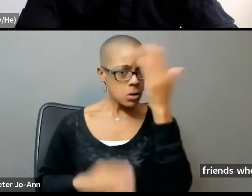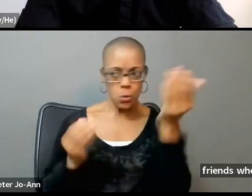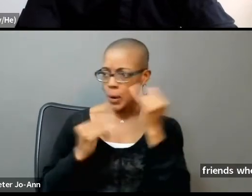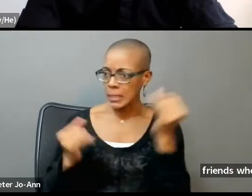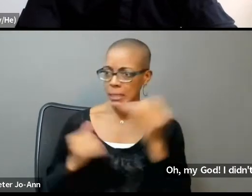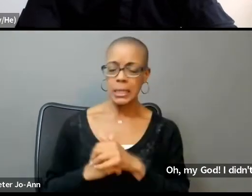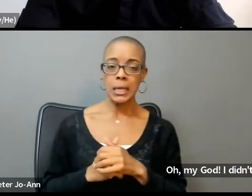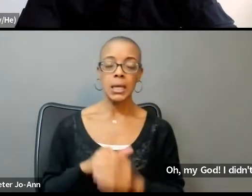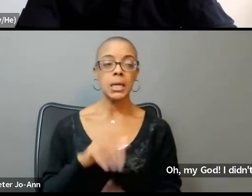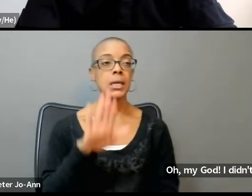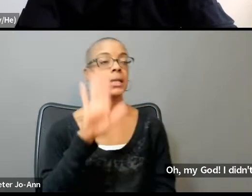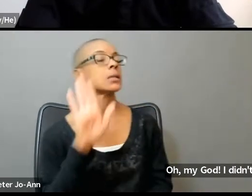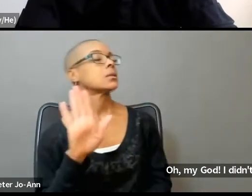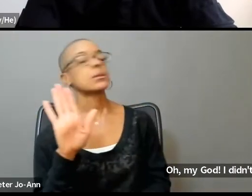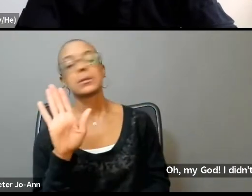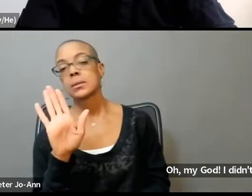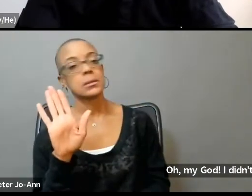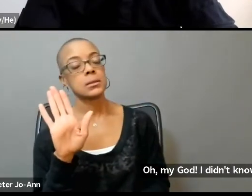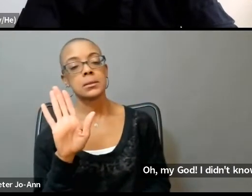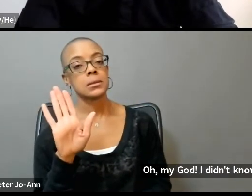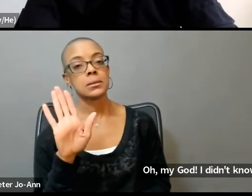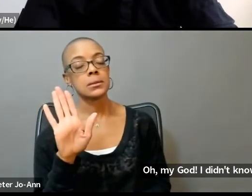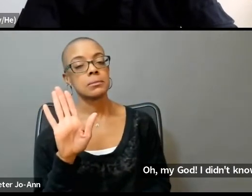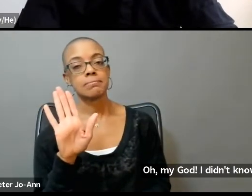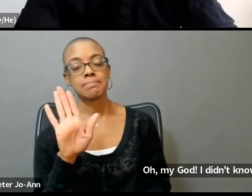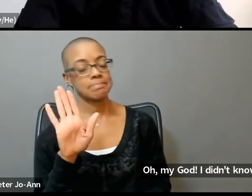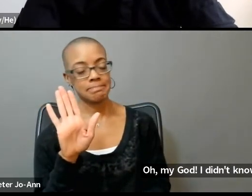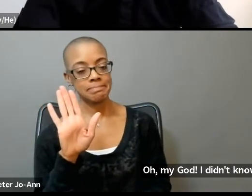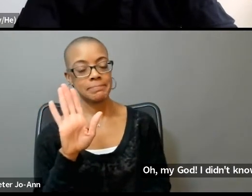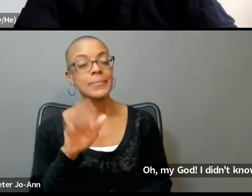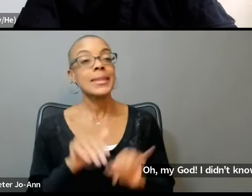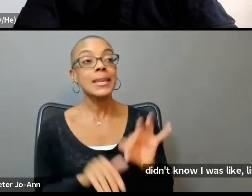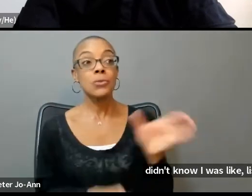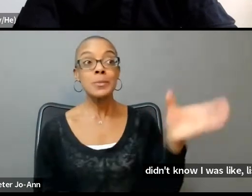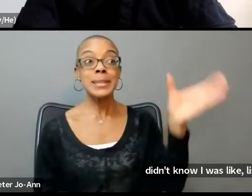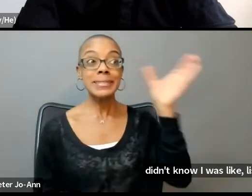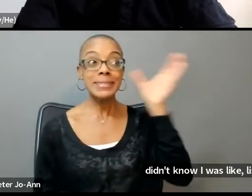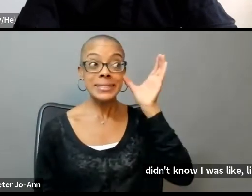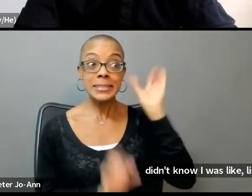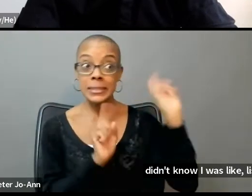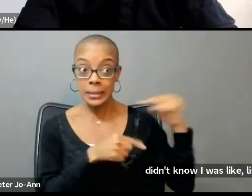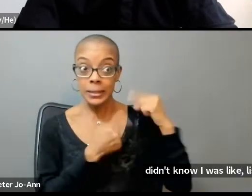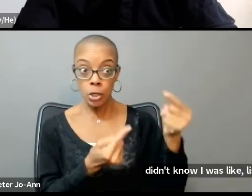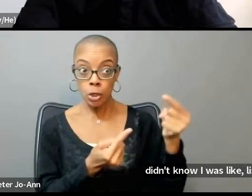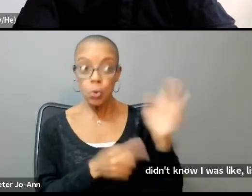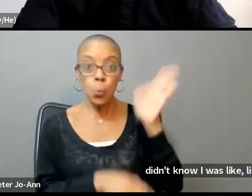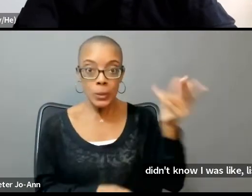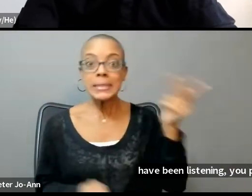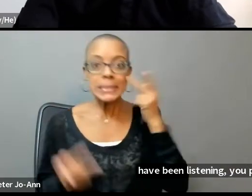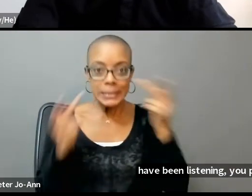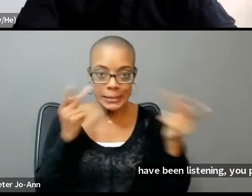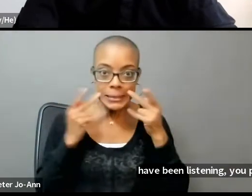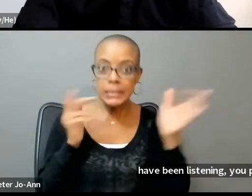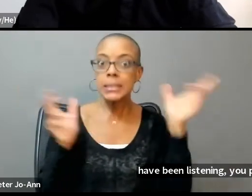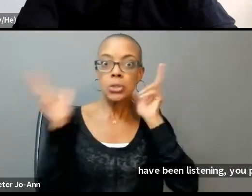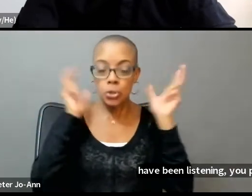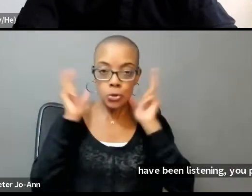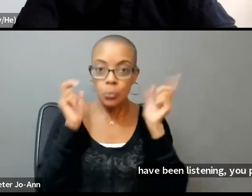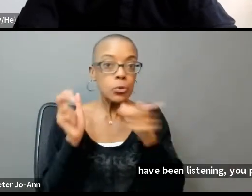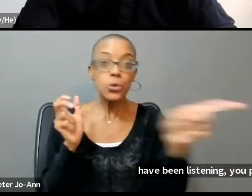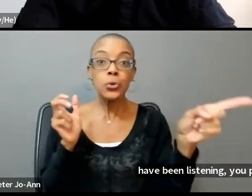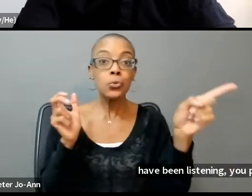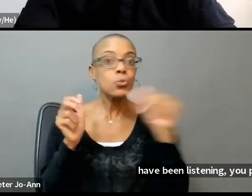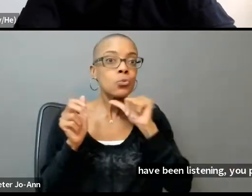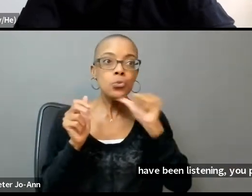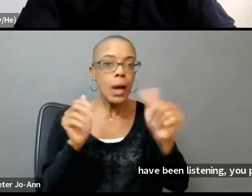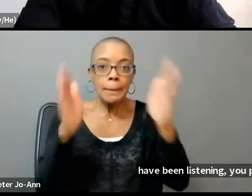like, listen, just, if you had been listening, you probably would have seen or heard something, but you weren't. You